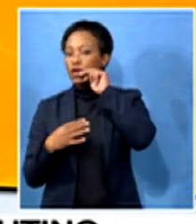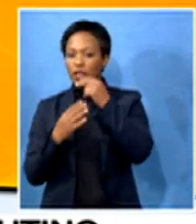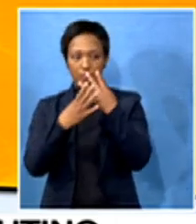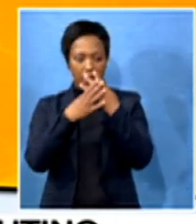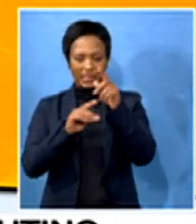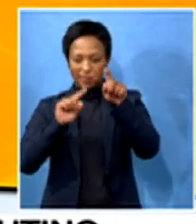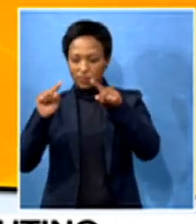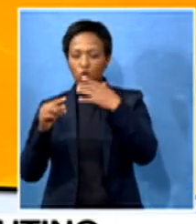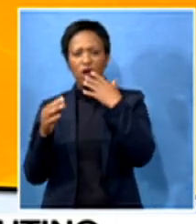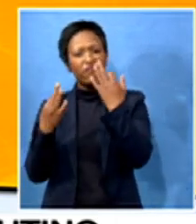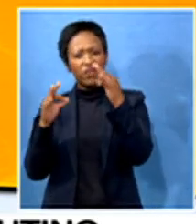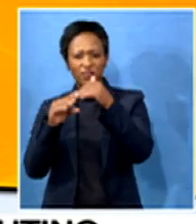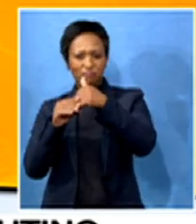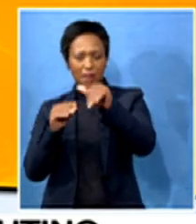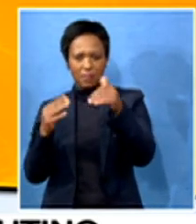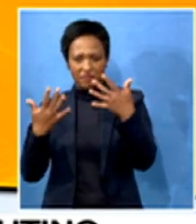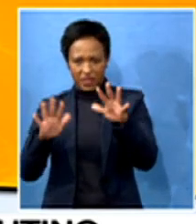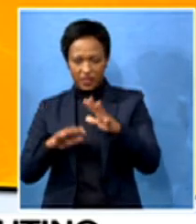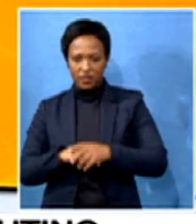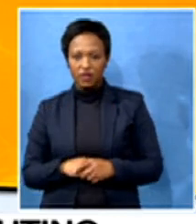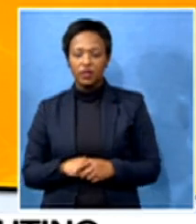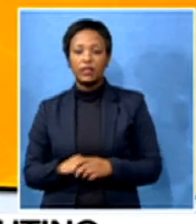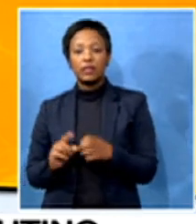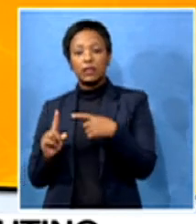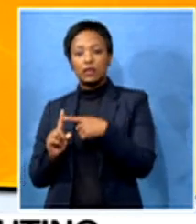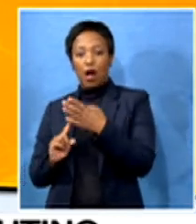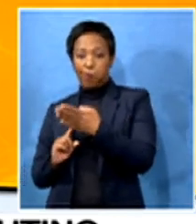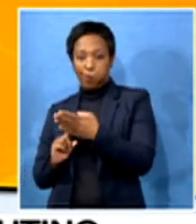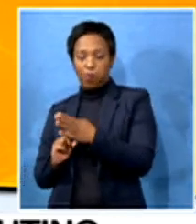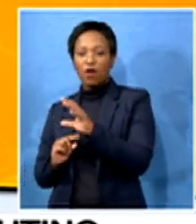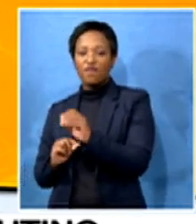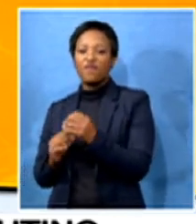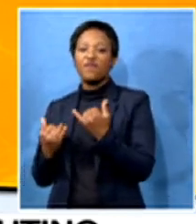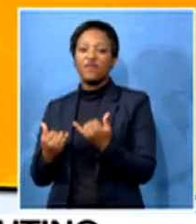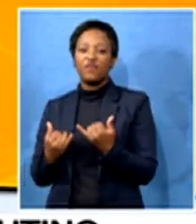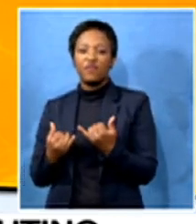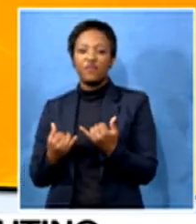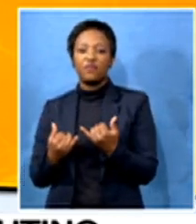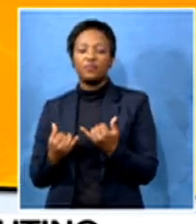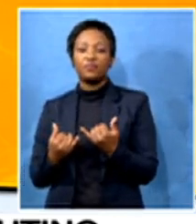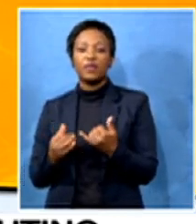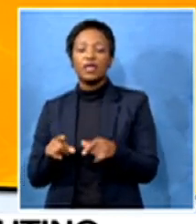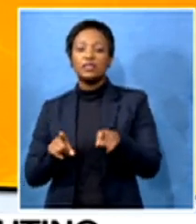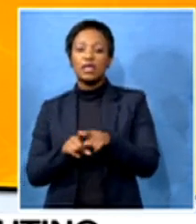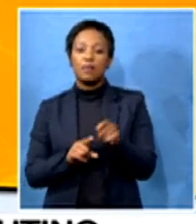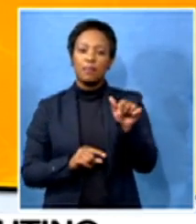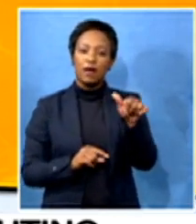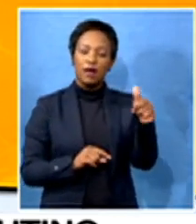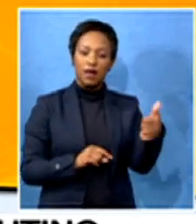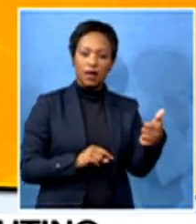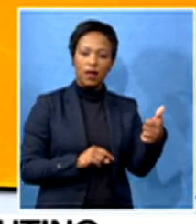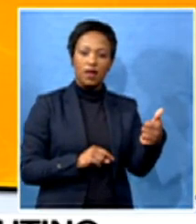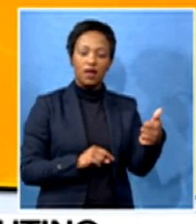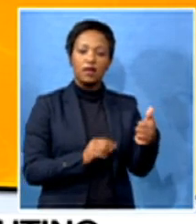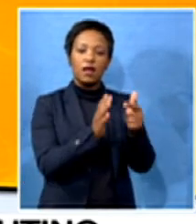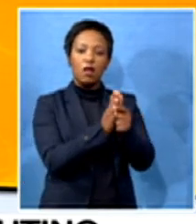of charge. Oluyemi Orija joins us now, and we also joined by another